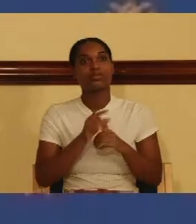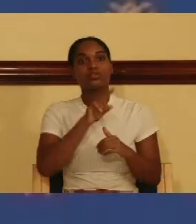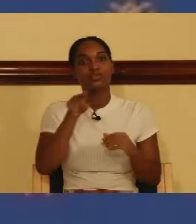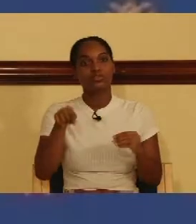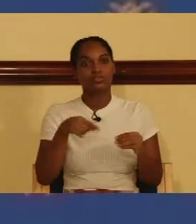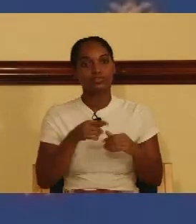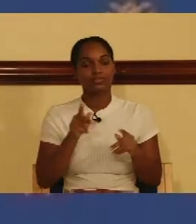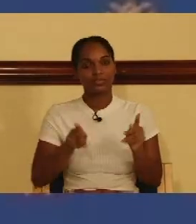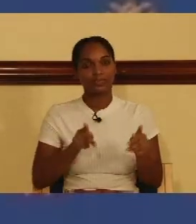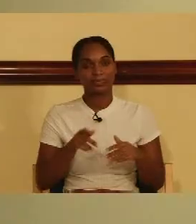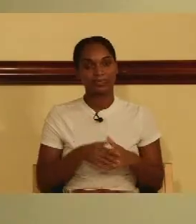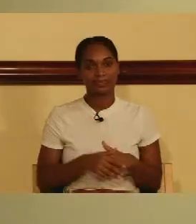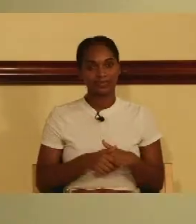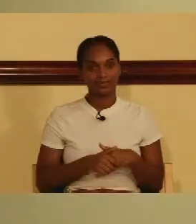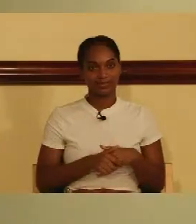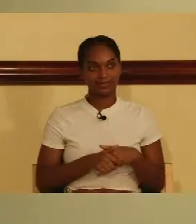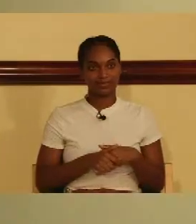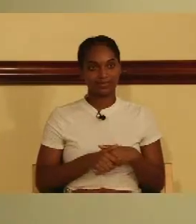attitudes.